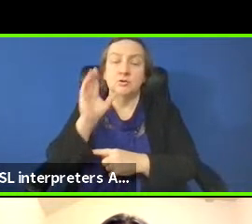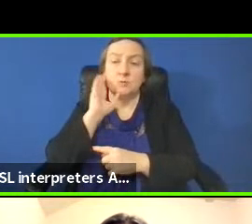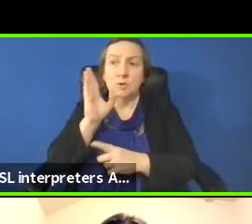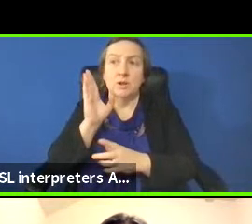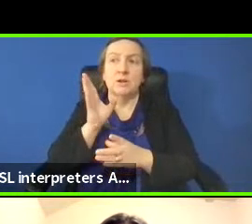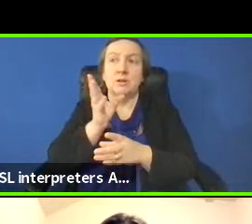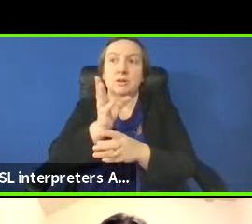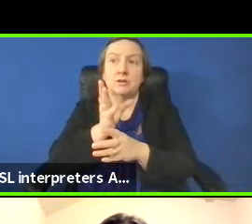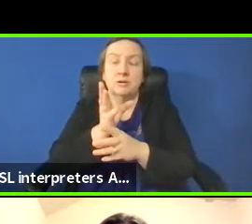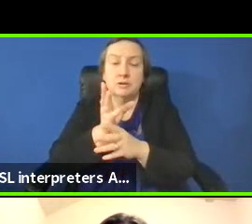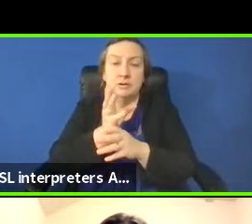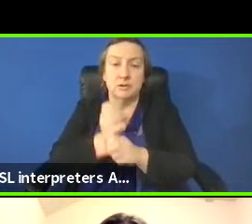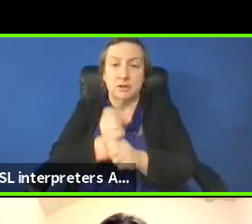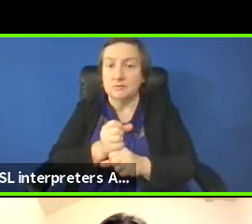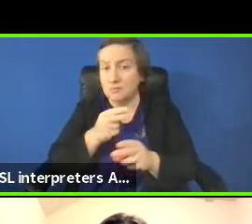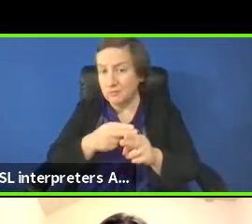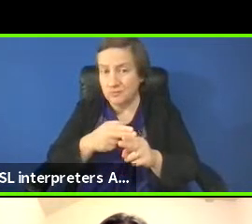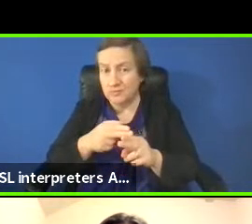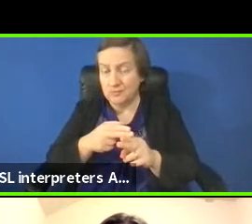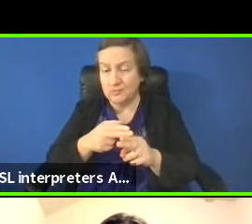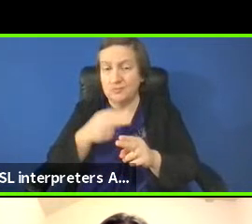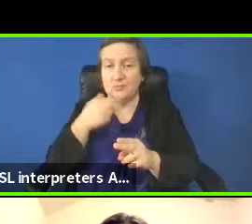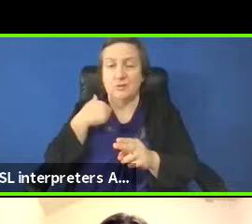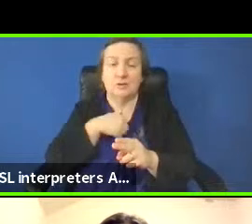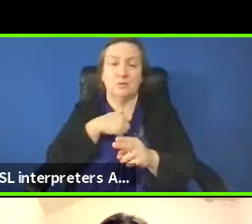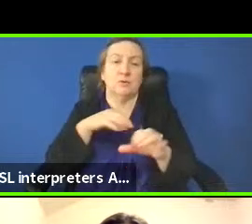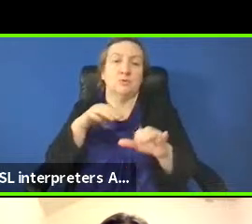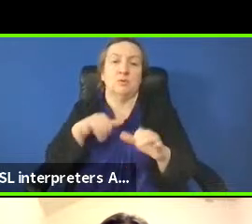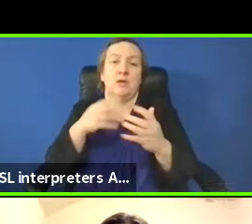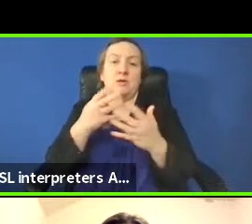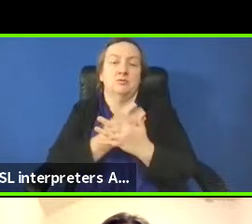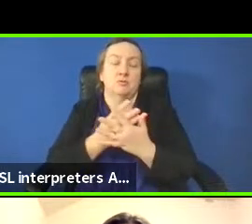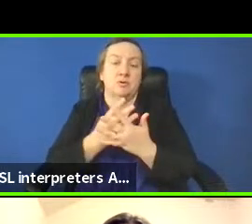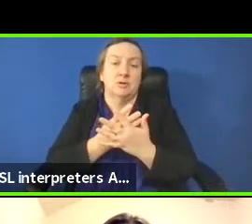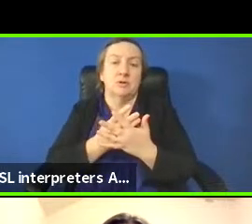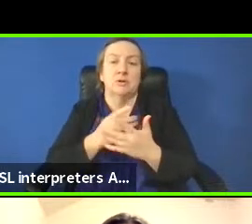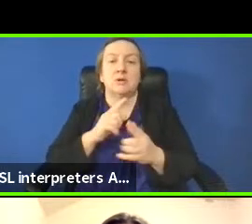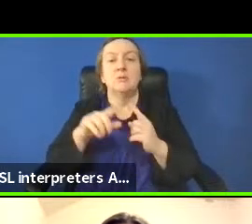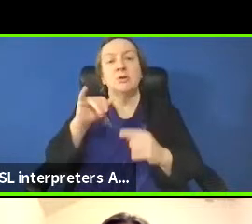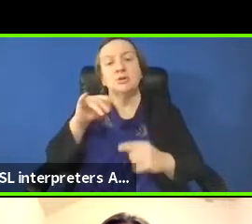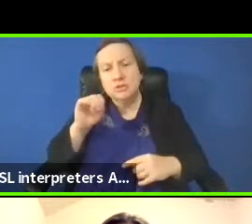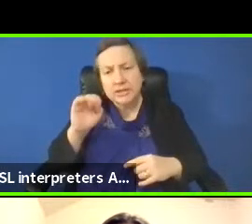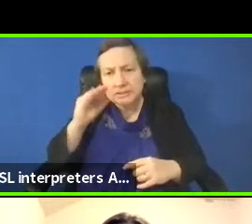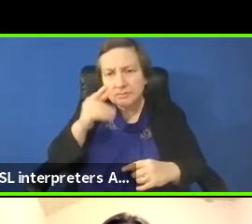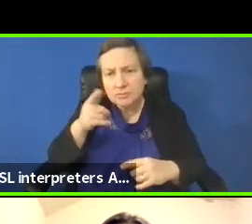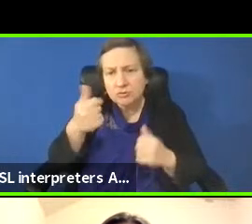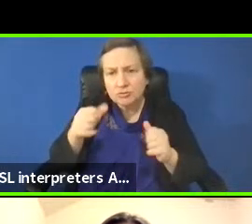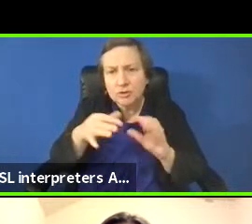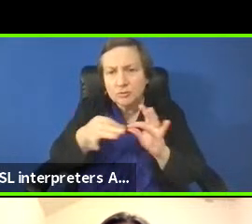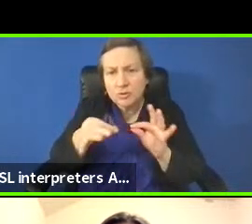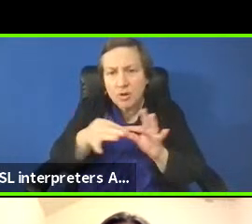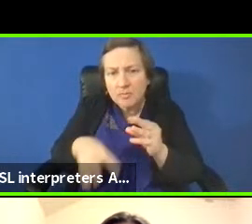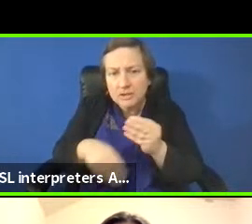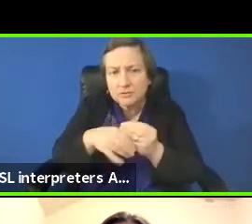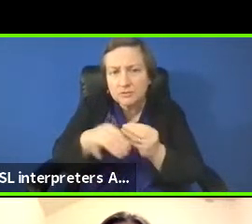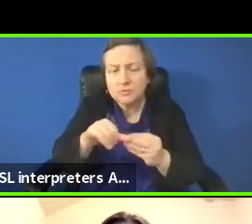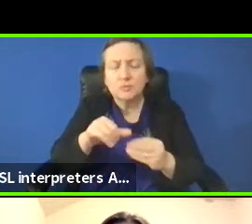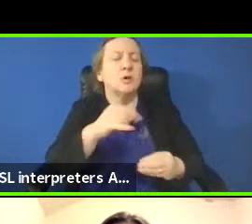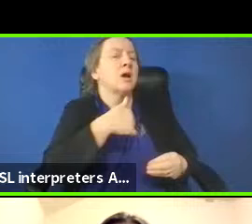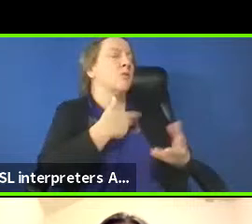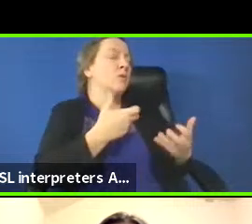receive shortly as we undergo that screening. But Jake, it looked like you were going to try to comment as well. I was just going to